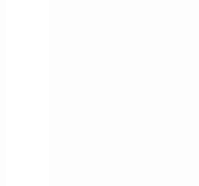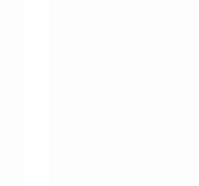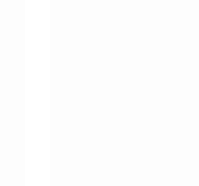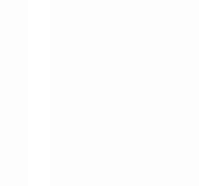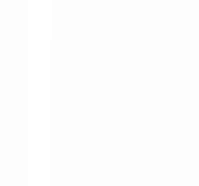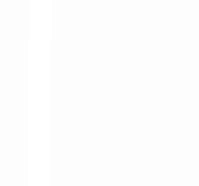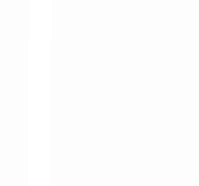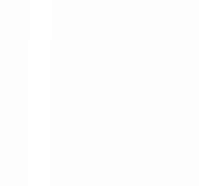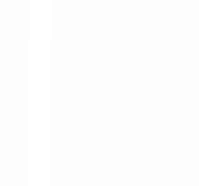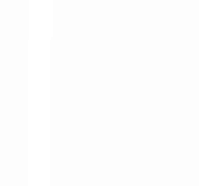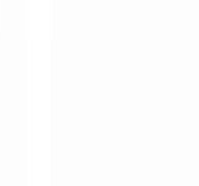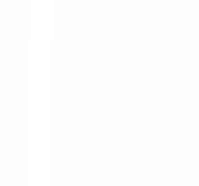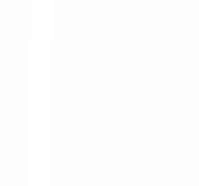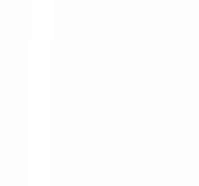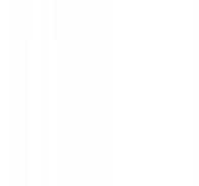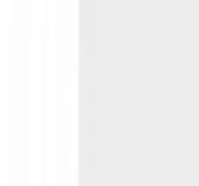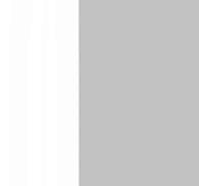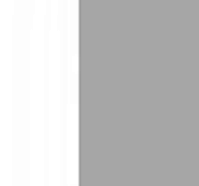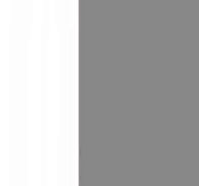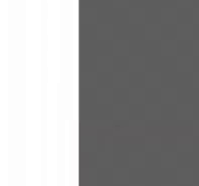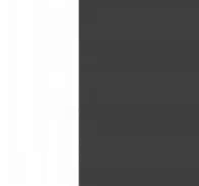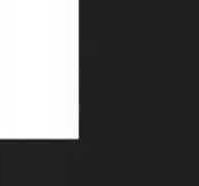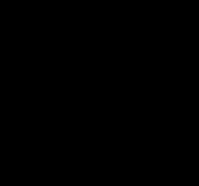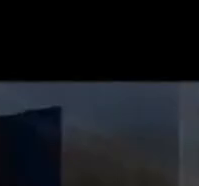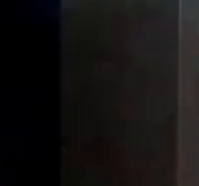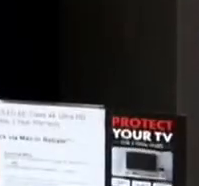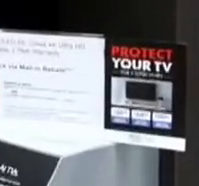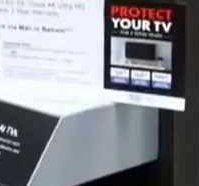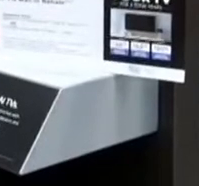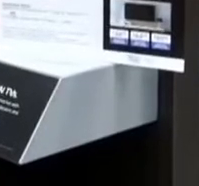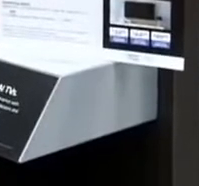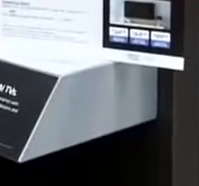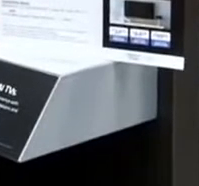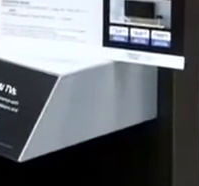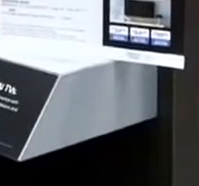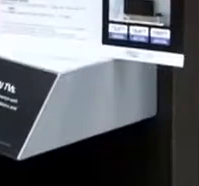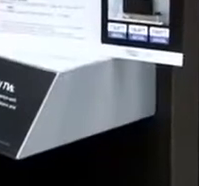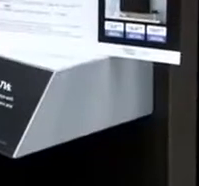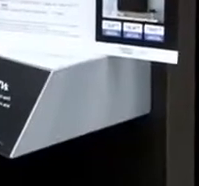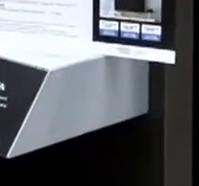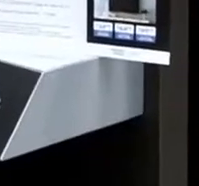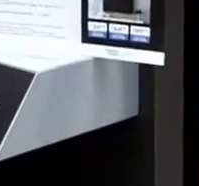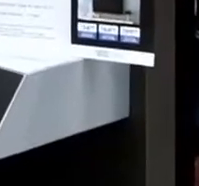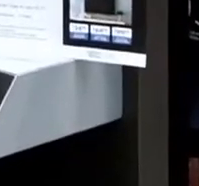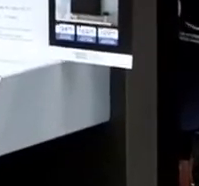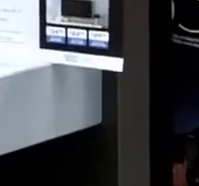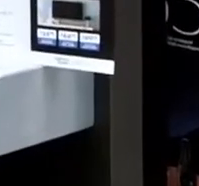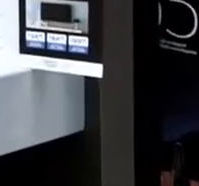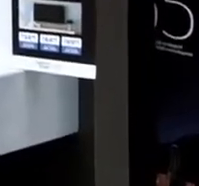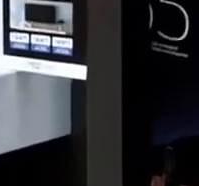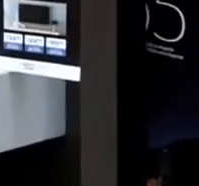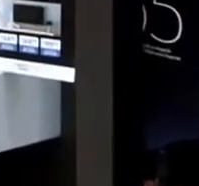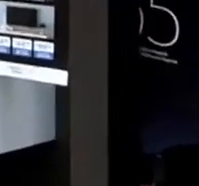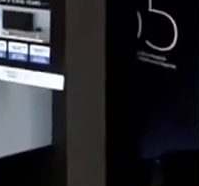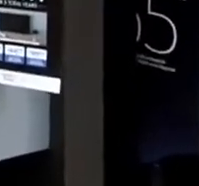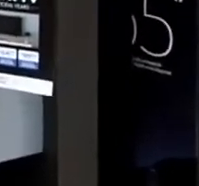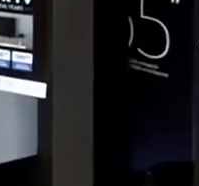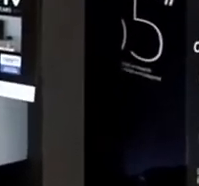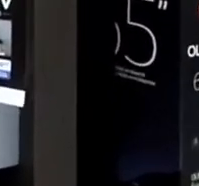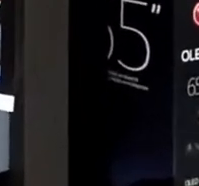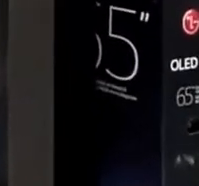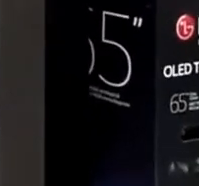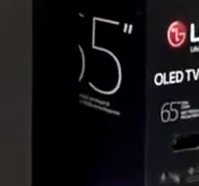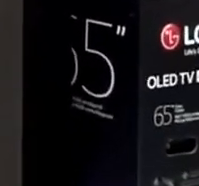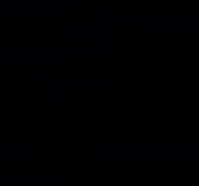cost 50 emalangeni per device. For traders and repairers, TV license costs 300 emalangeni per